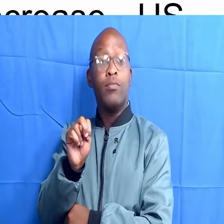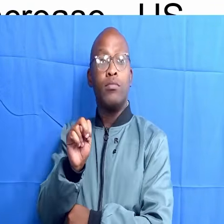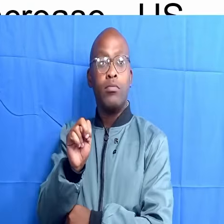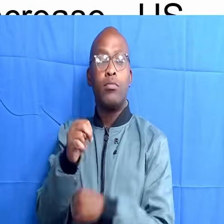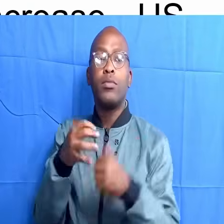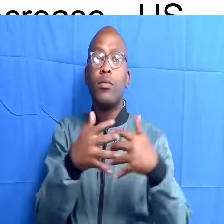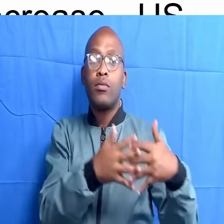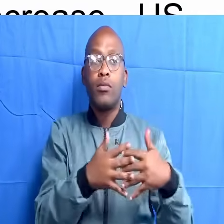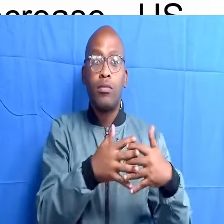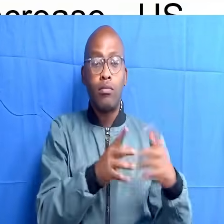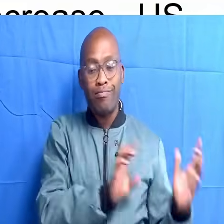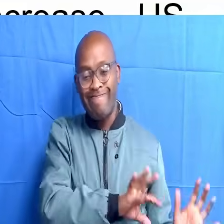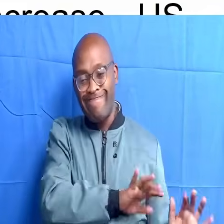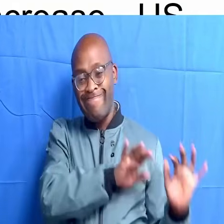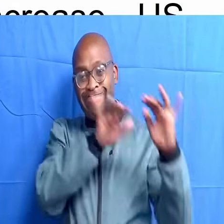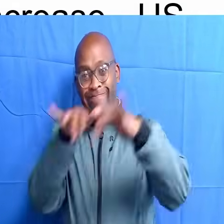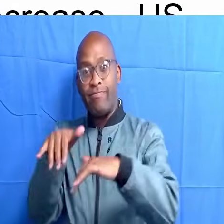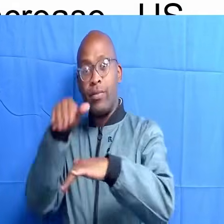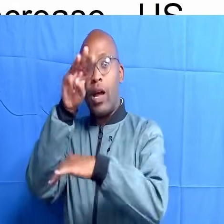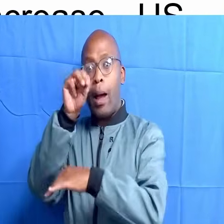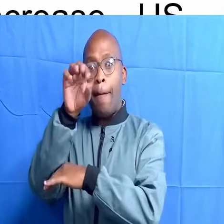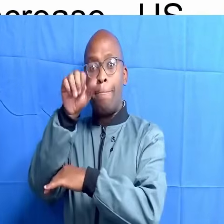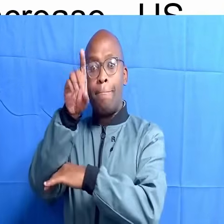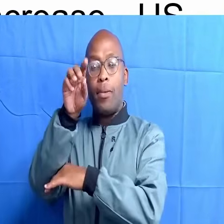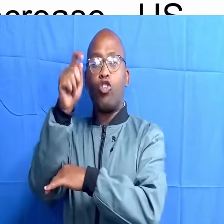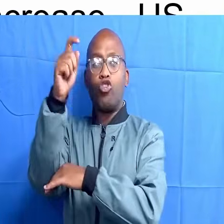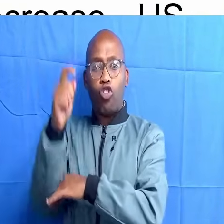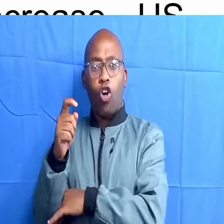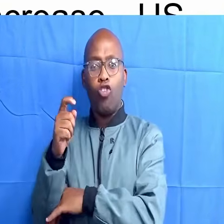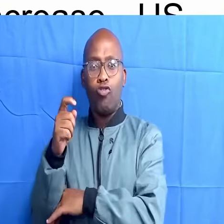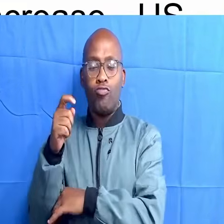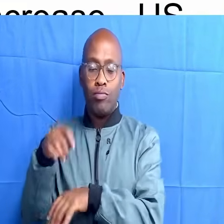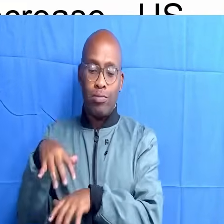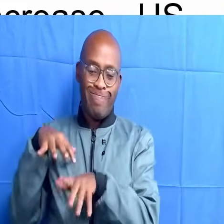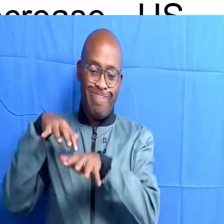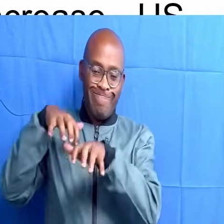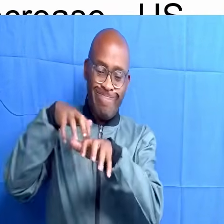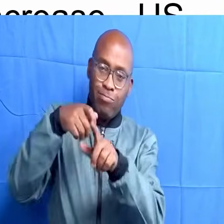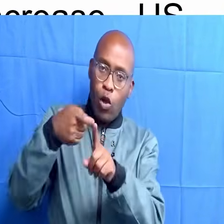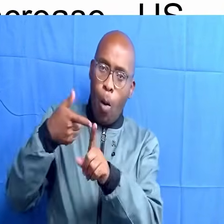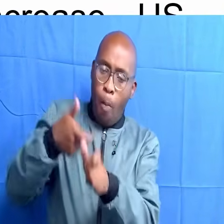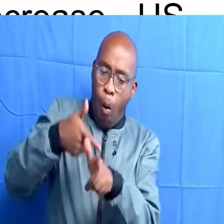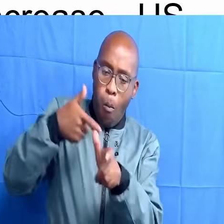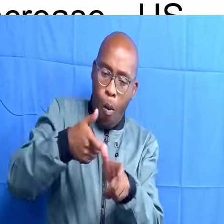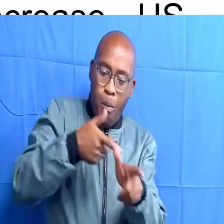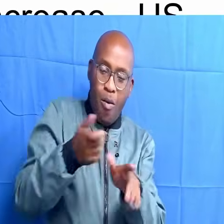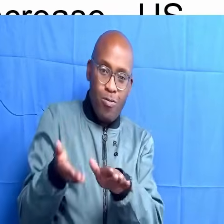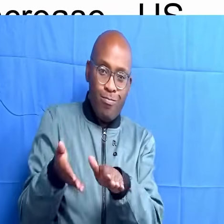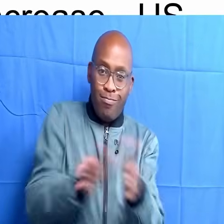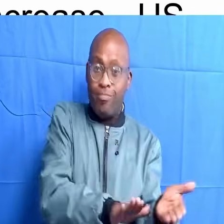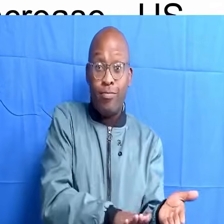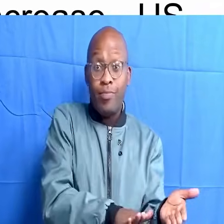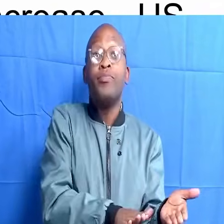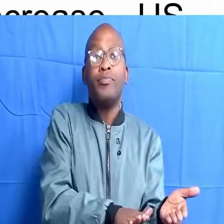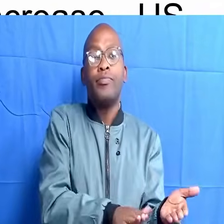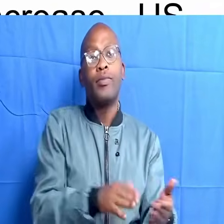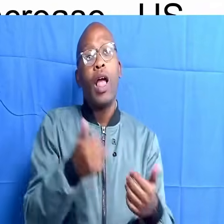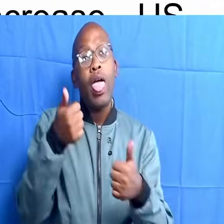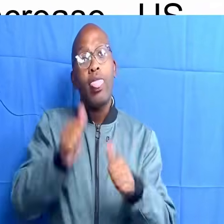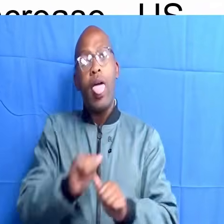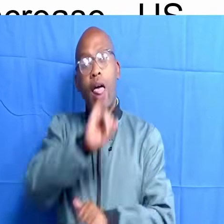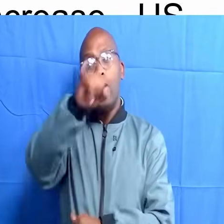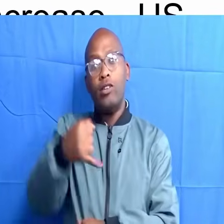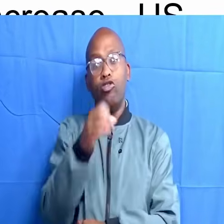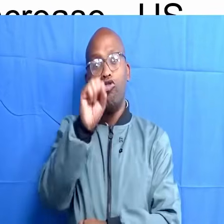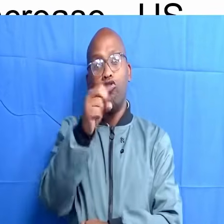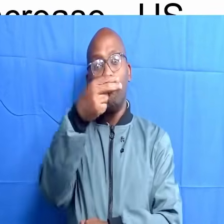as Operation Maddox, was attacked. And Johnson used that as an excuse and